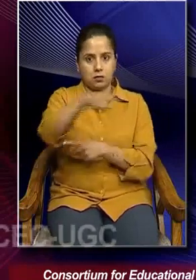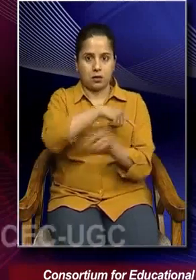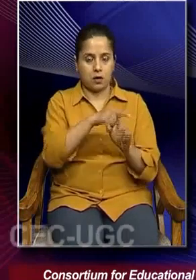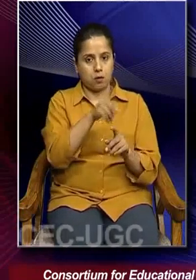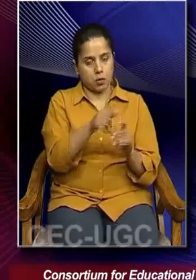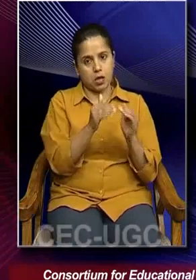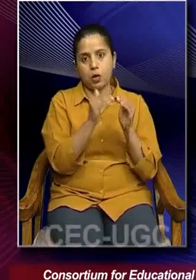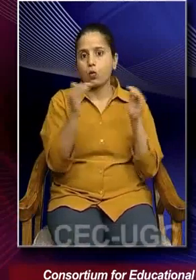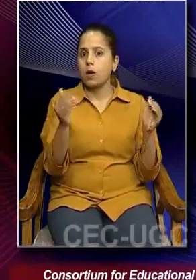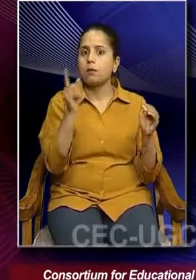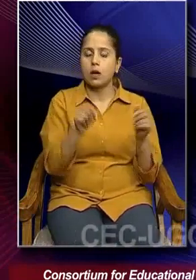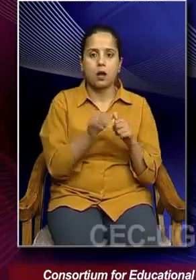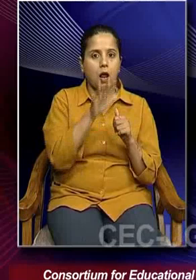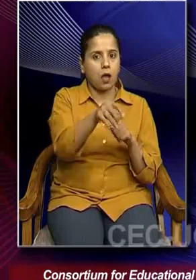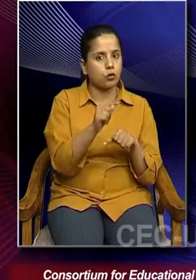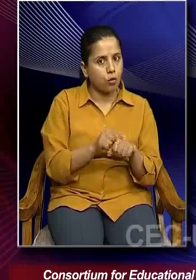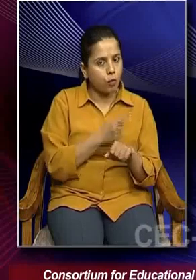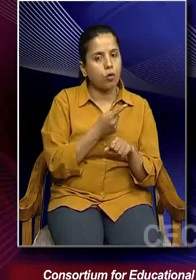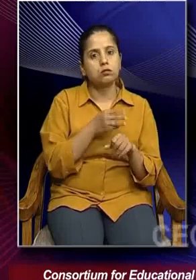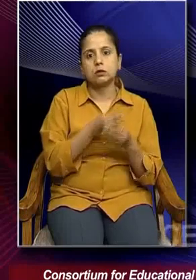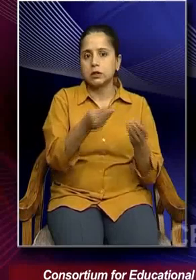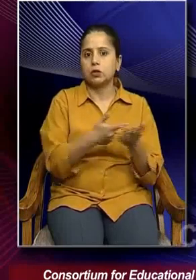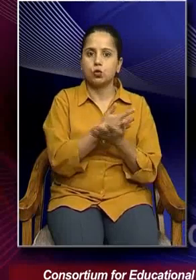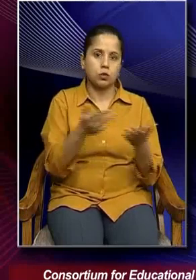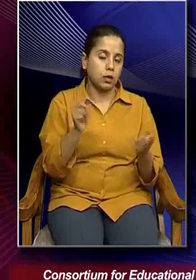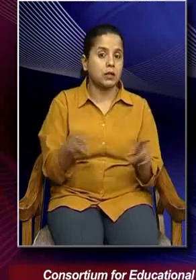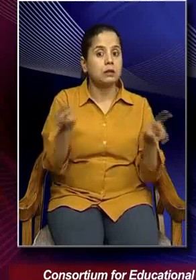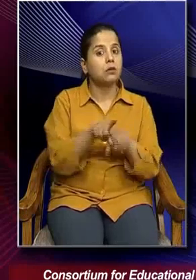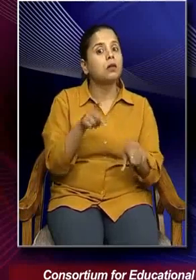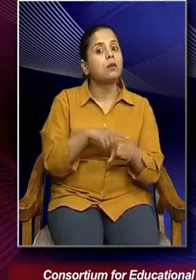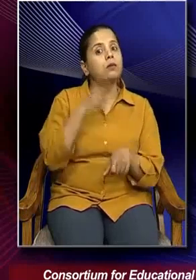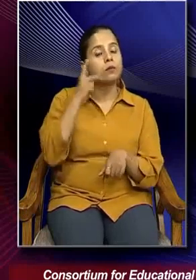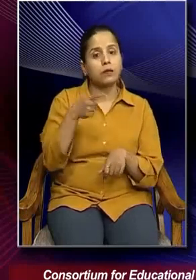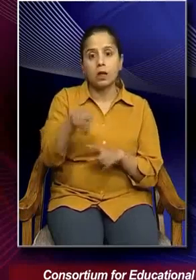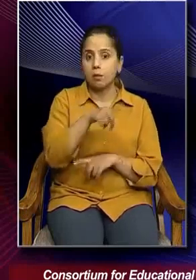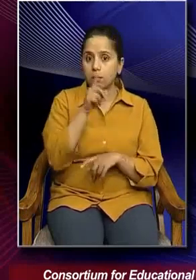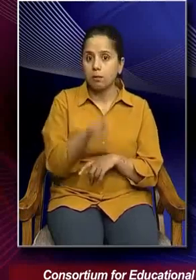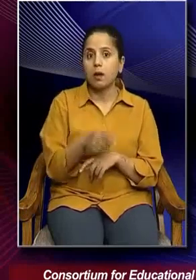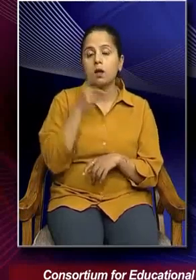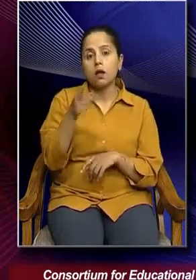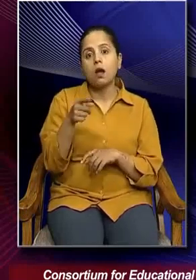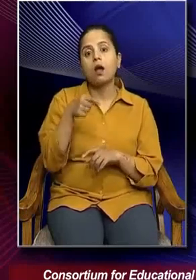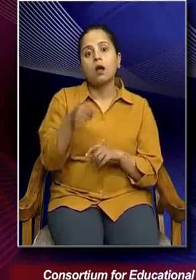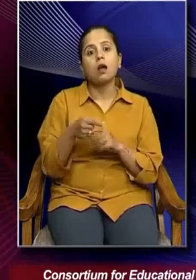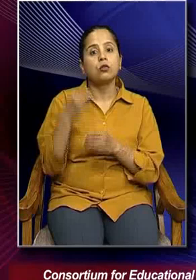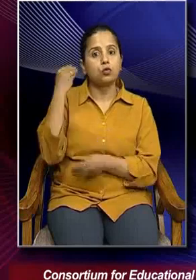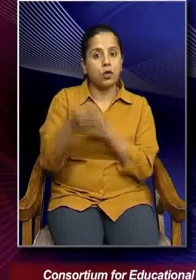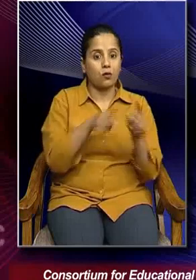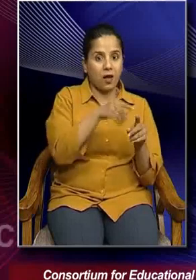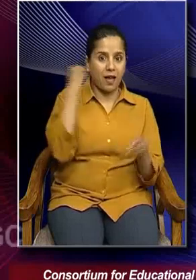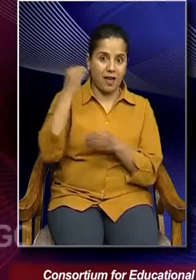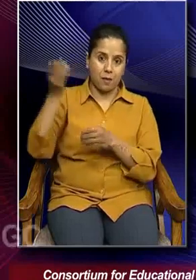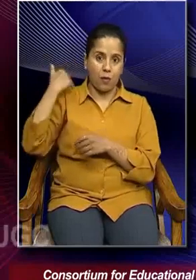equity in access to opportunity and resources. At the same time, there has to be intergenerational, from one generation to